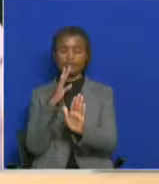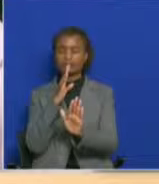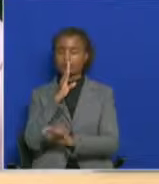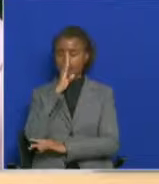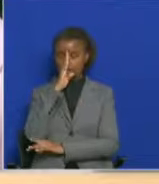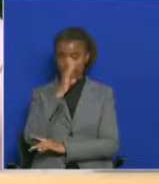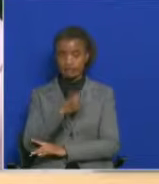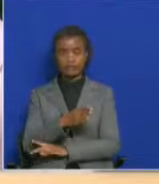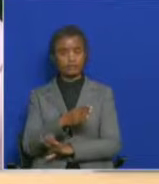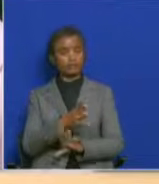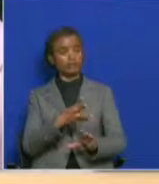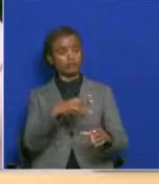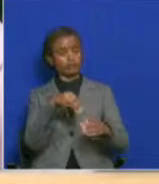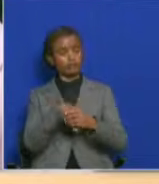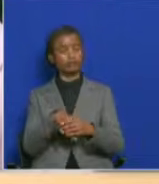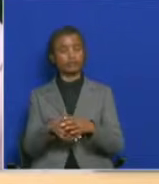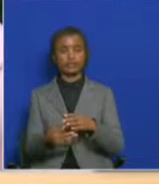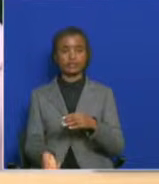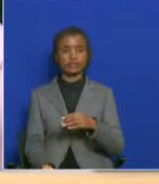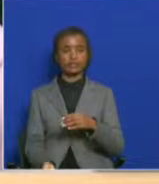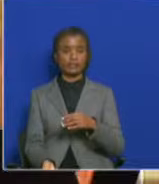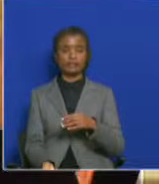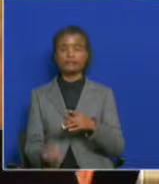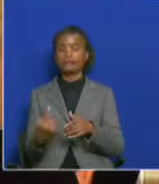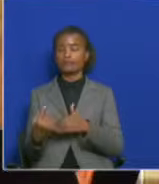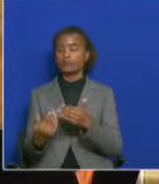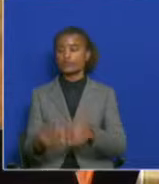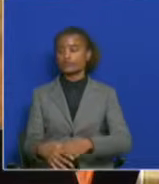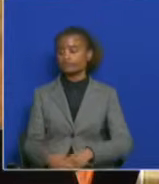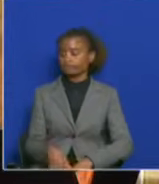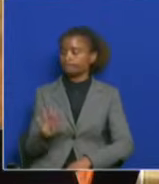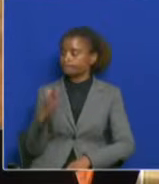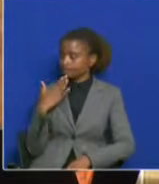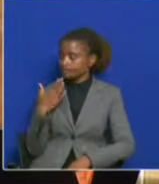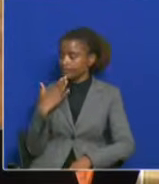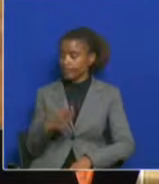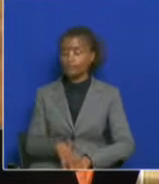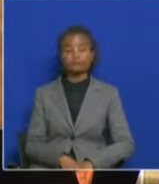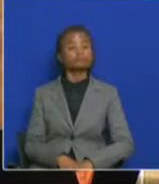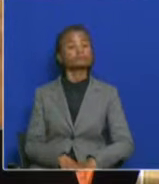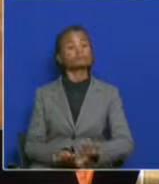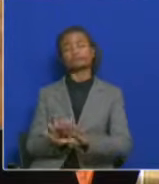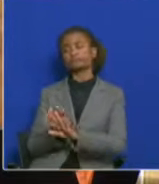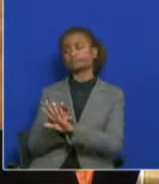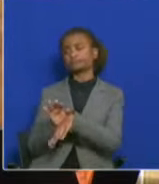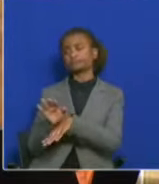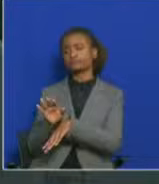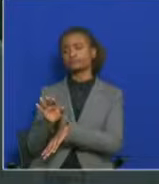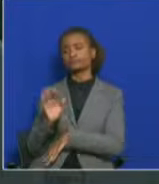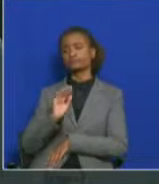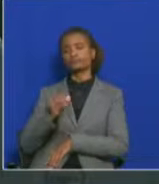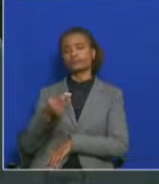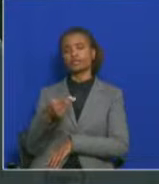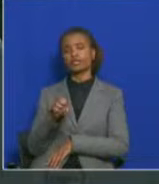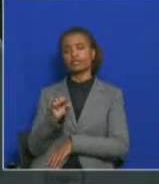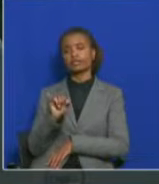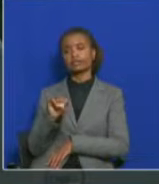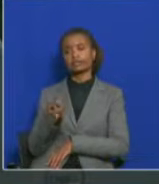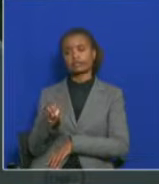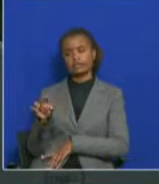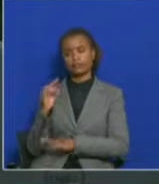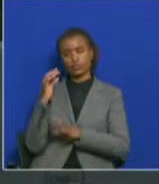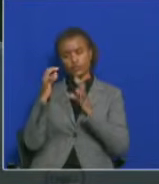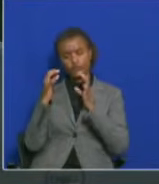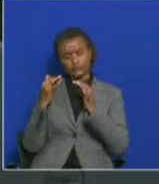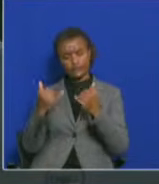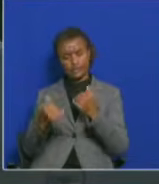in the process. Thank you, Ms. Asim. Advocate Asim, you confused me. You were dealing with an